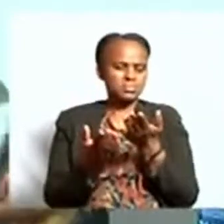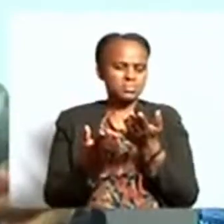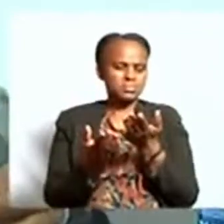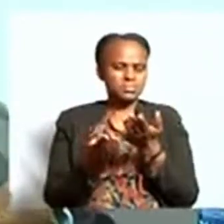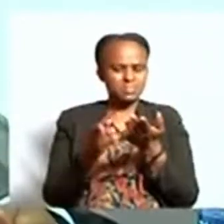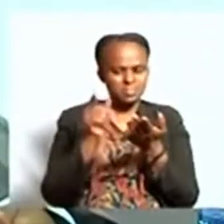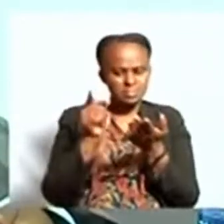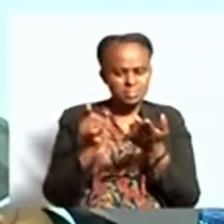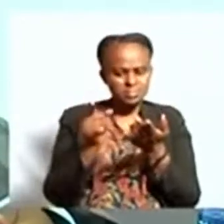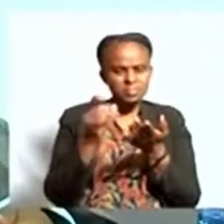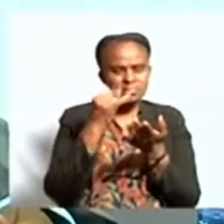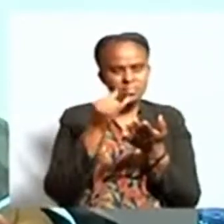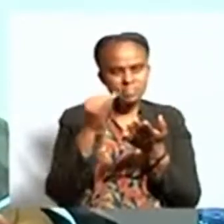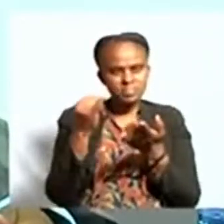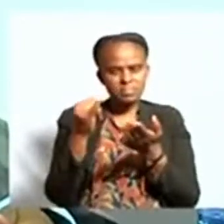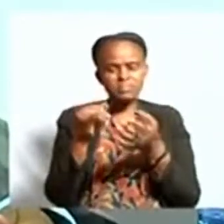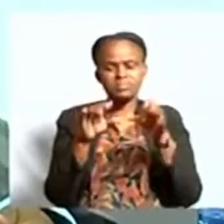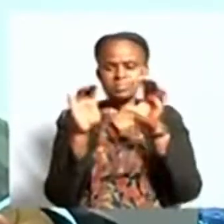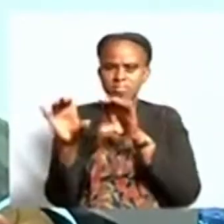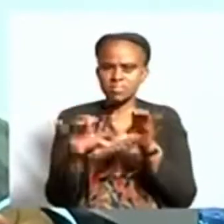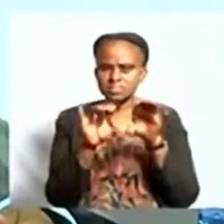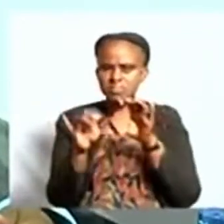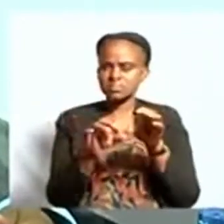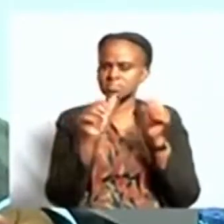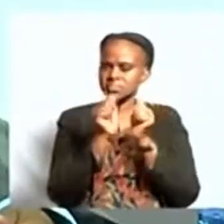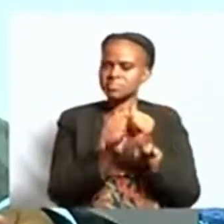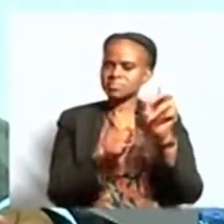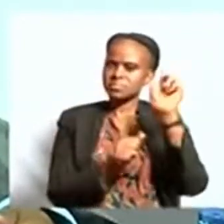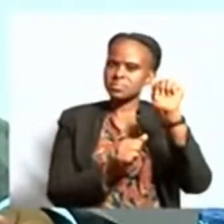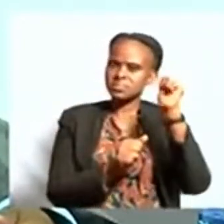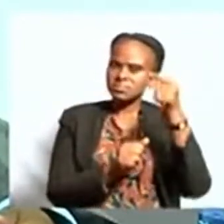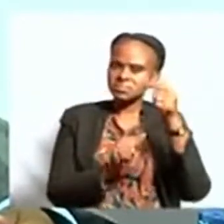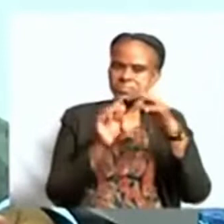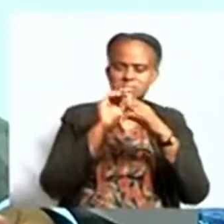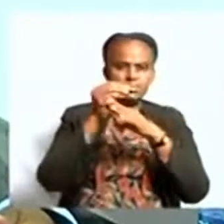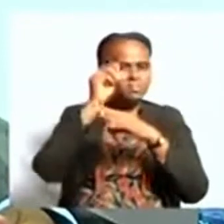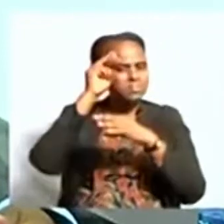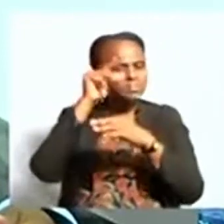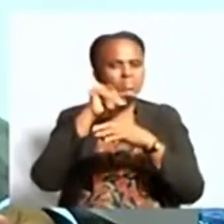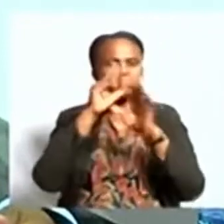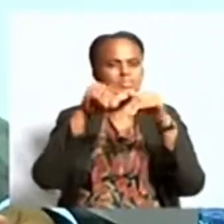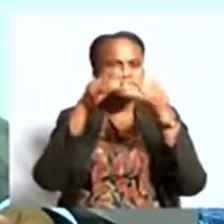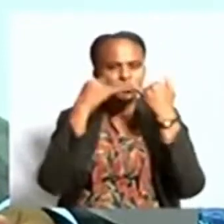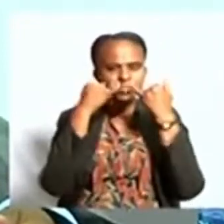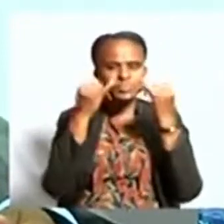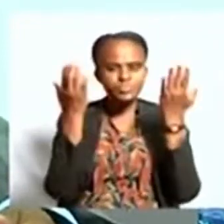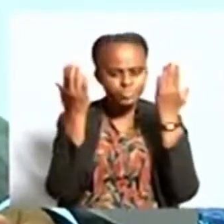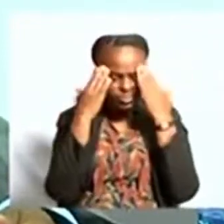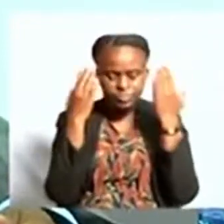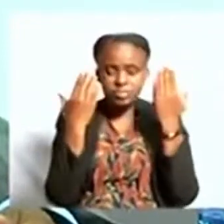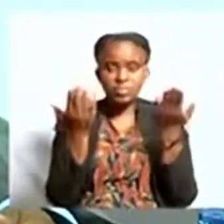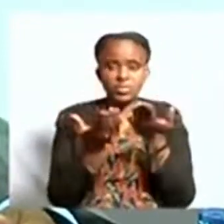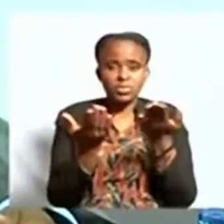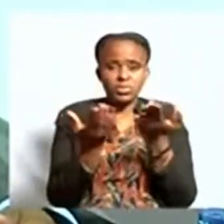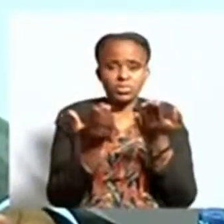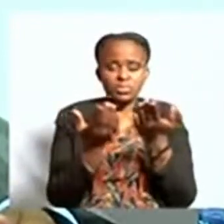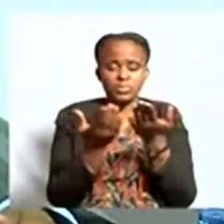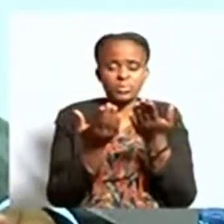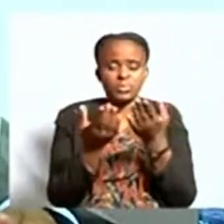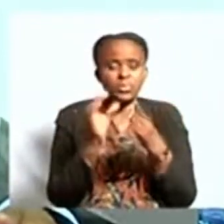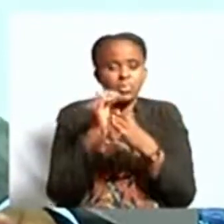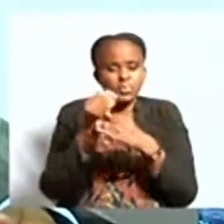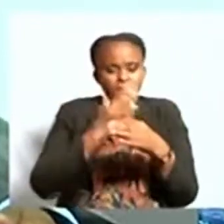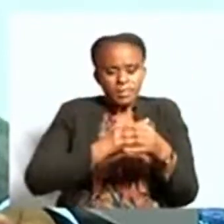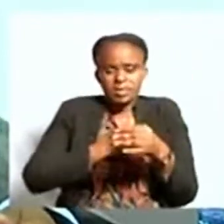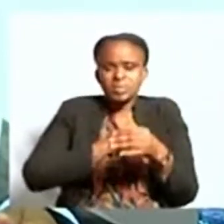it is the issue to do with the AG or the ministry did not provide this information, or I don't